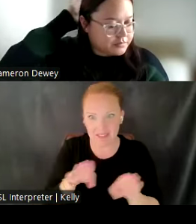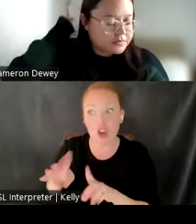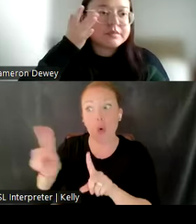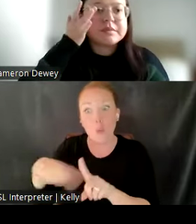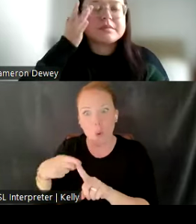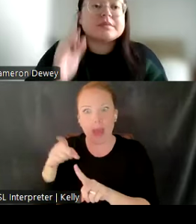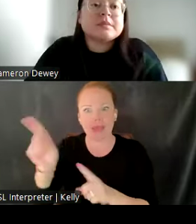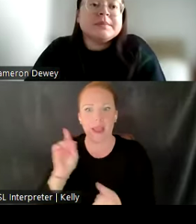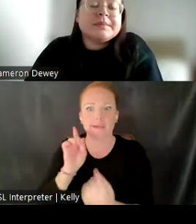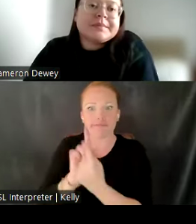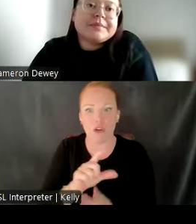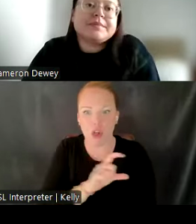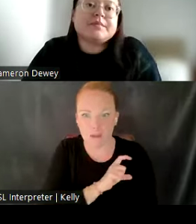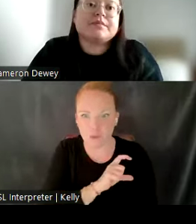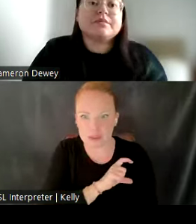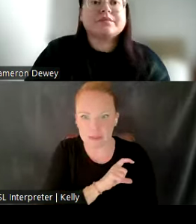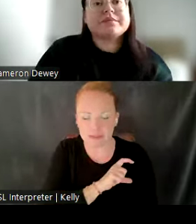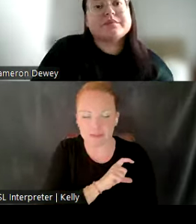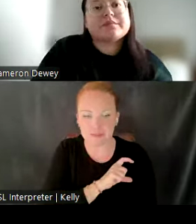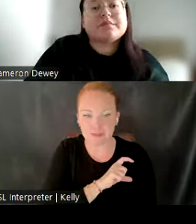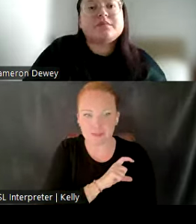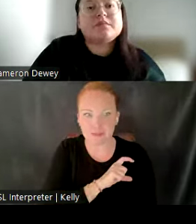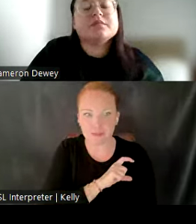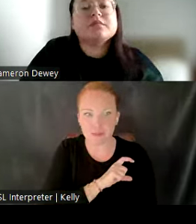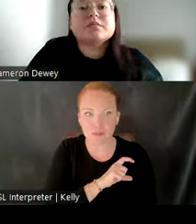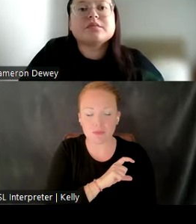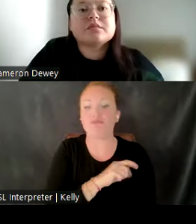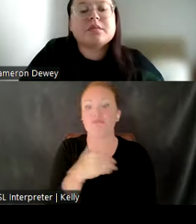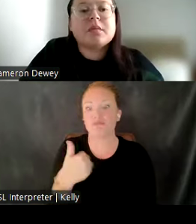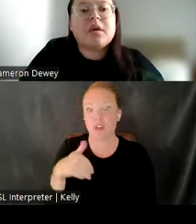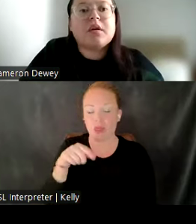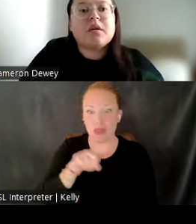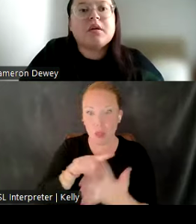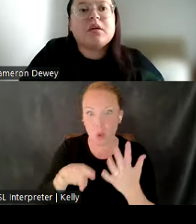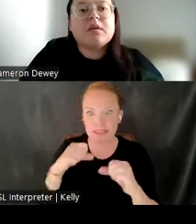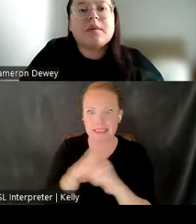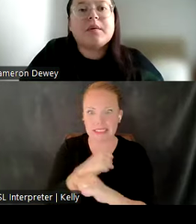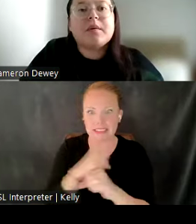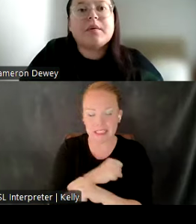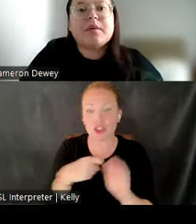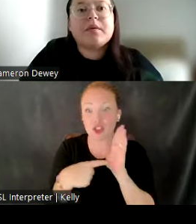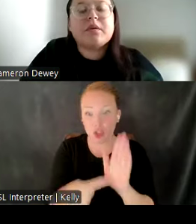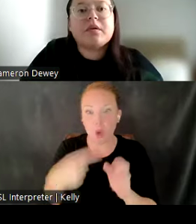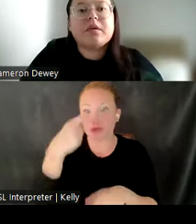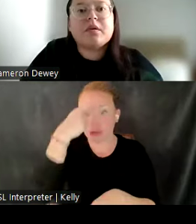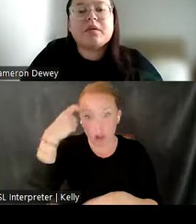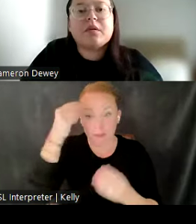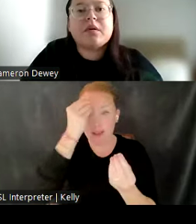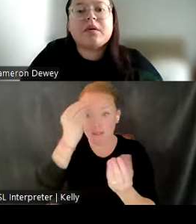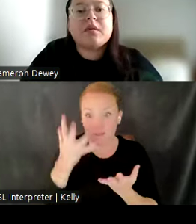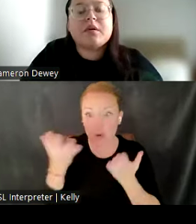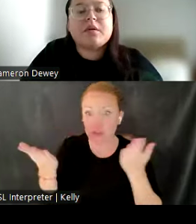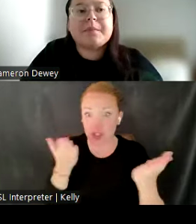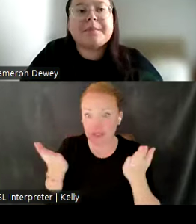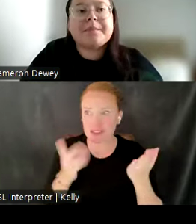enforcement. So when we learn about these statistics, it becomes clear that trauma-informed services are